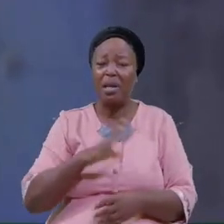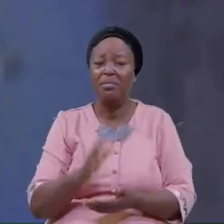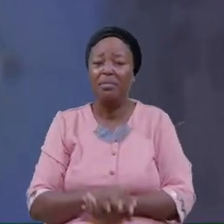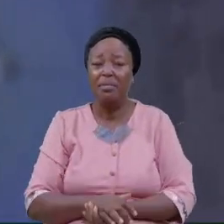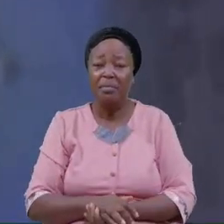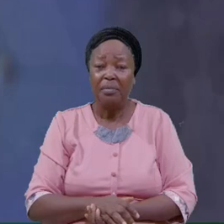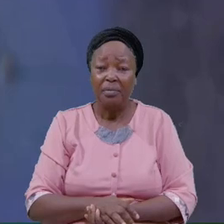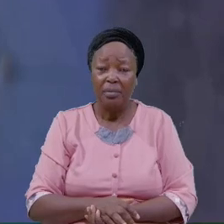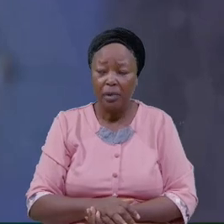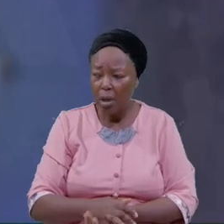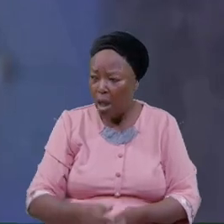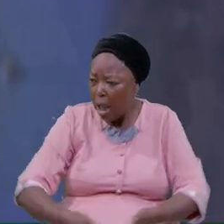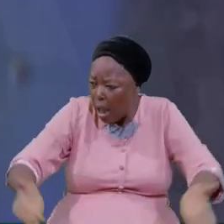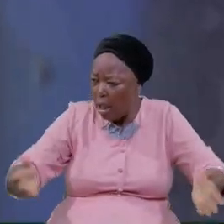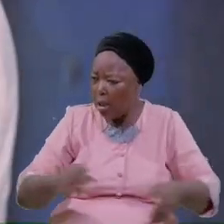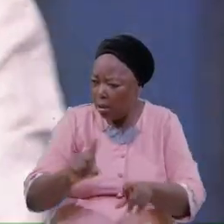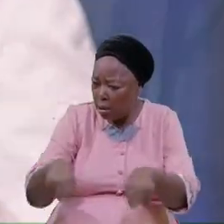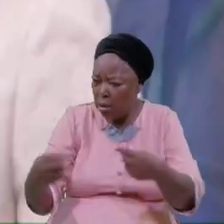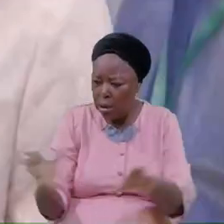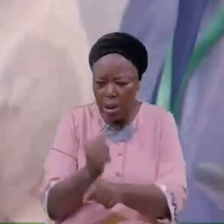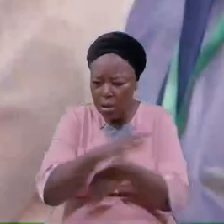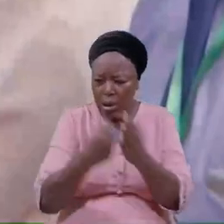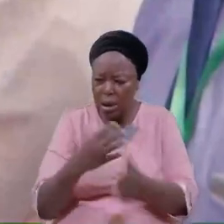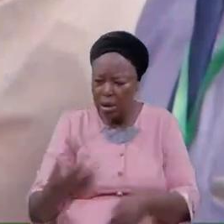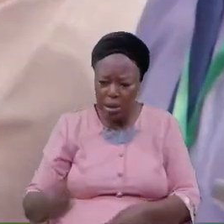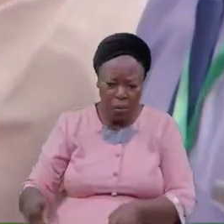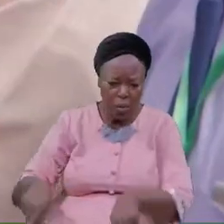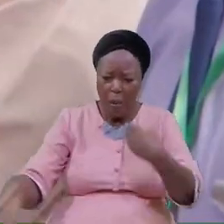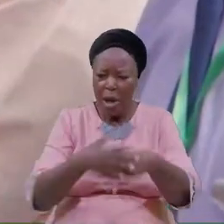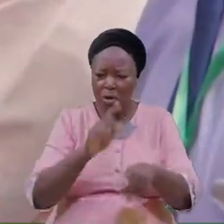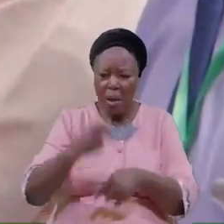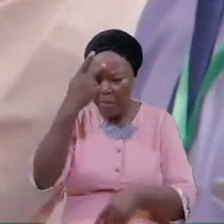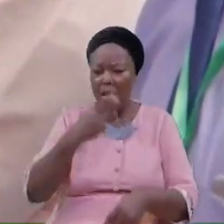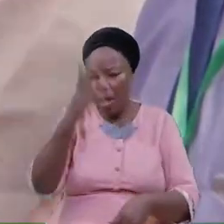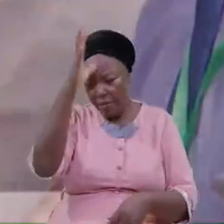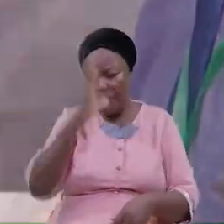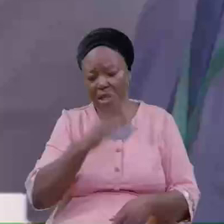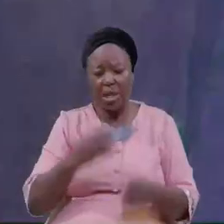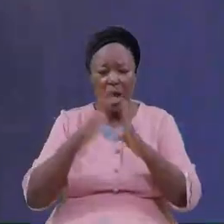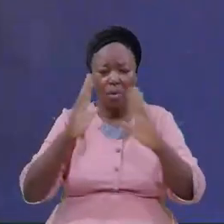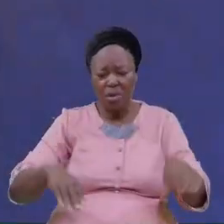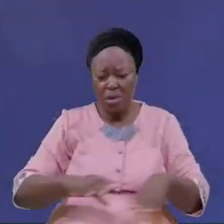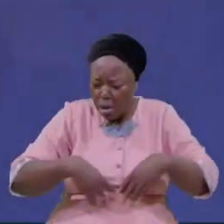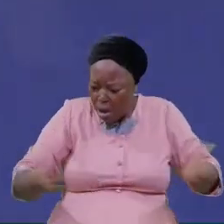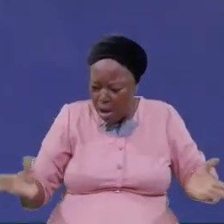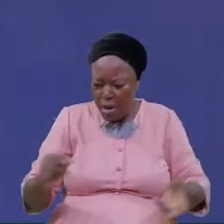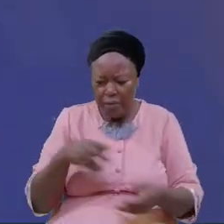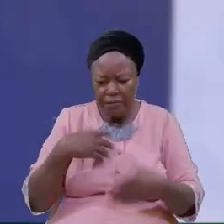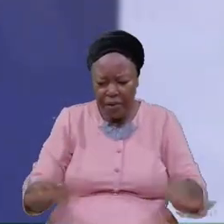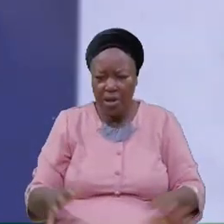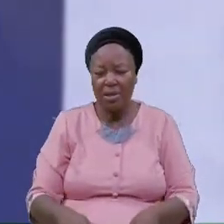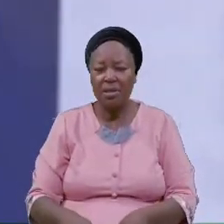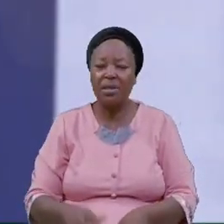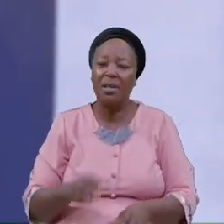go back to her parents' house, so be it. Si elle veut ramasser ses colis pour aller chez ses parents, qu'elle retourne, hein? Counselor, conseiller, are